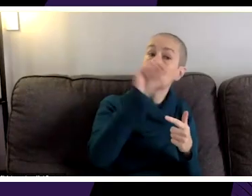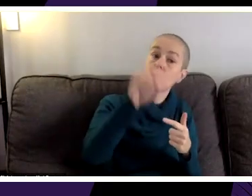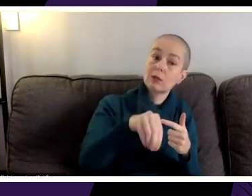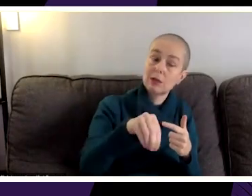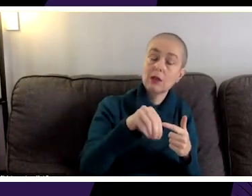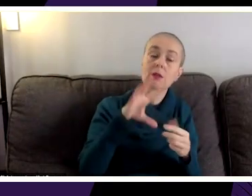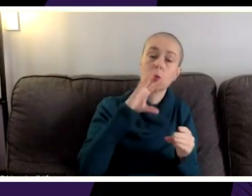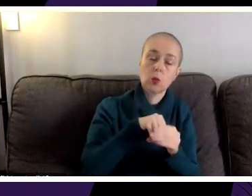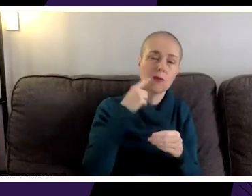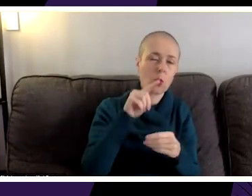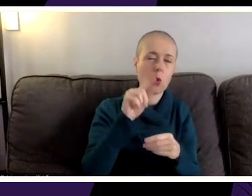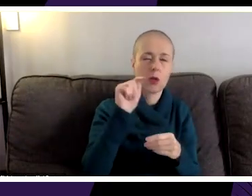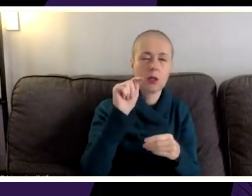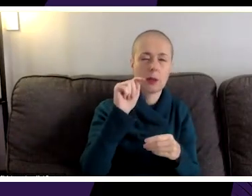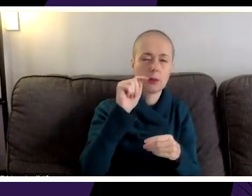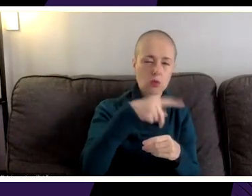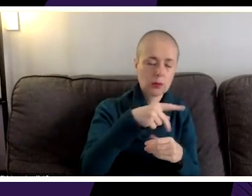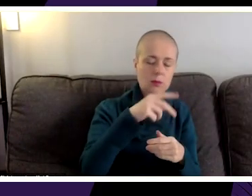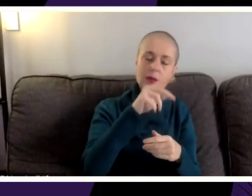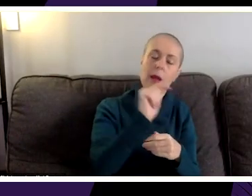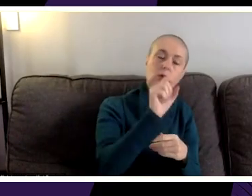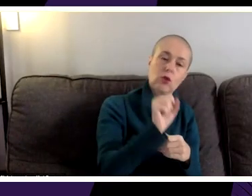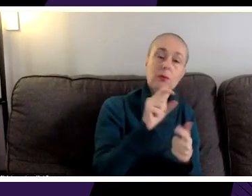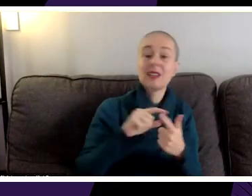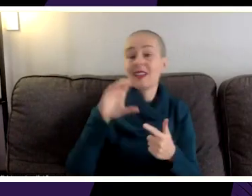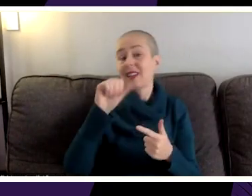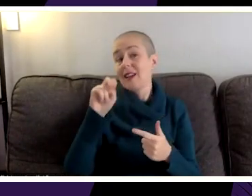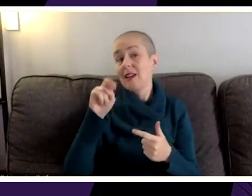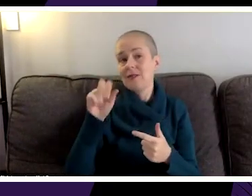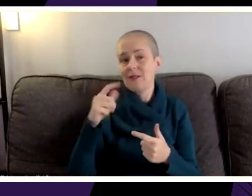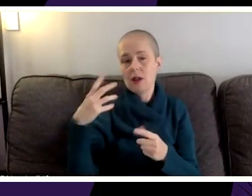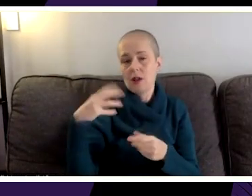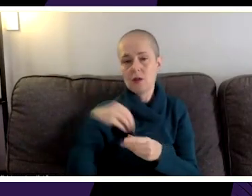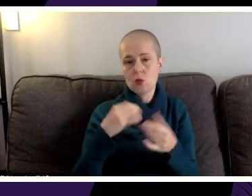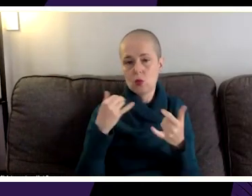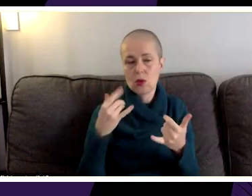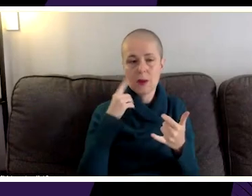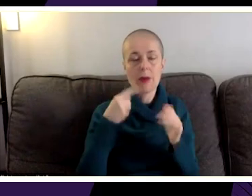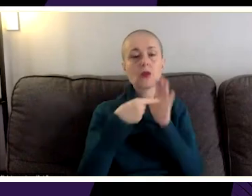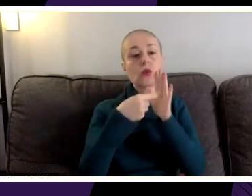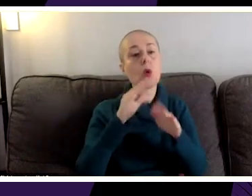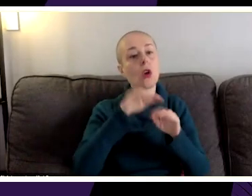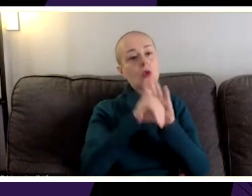TypeScript. Canva is not participating with me today, but I will show you the demo video on YouTube.